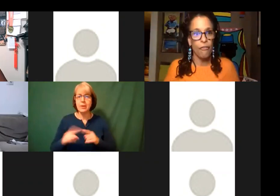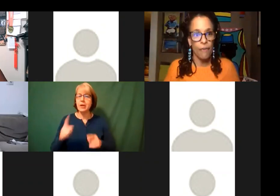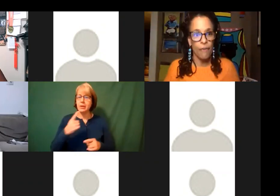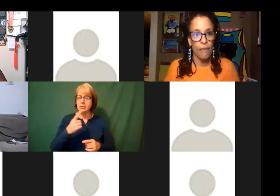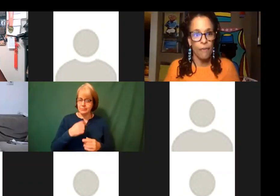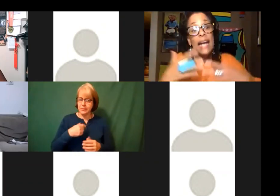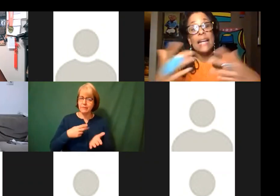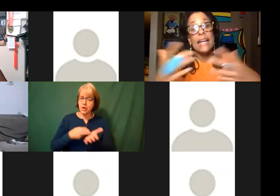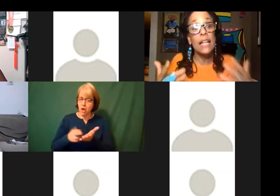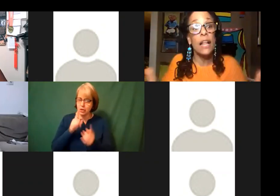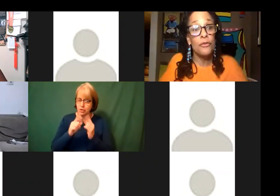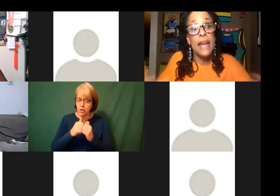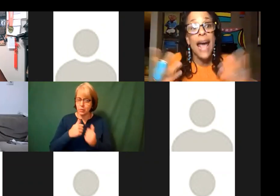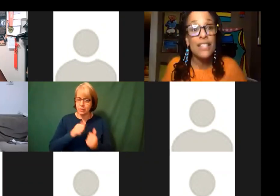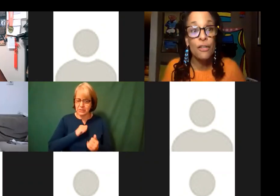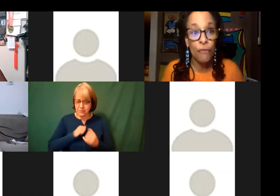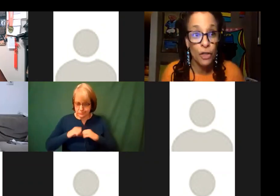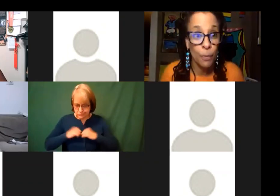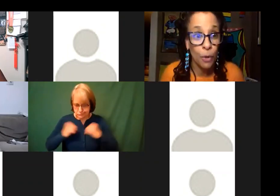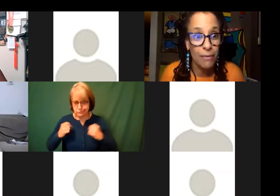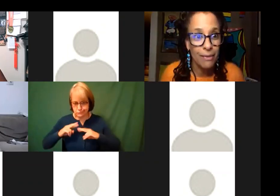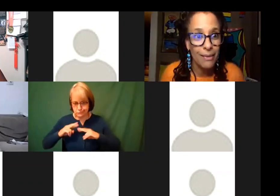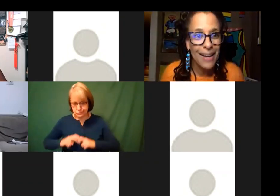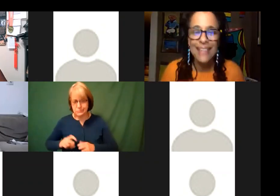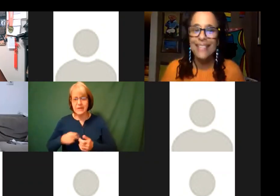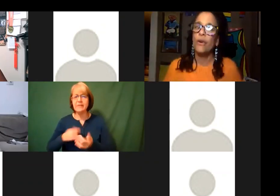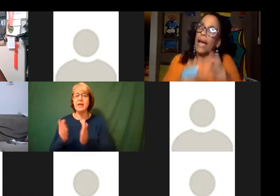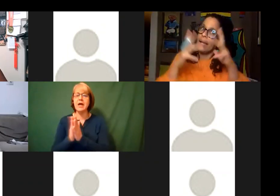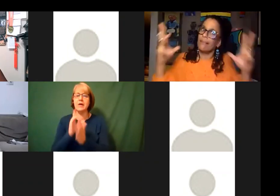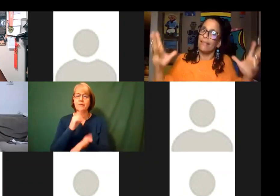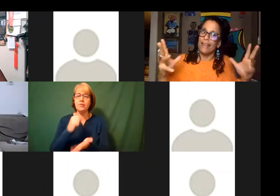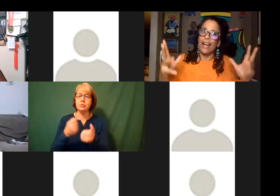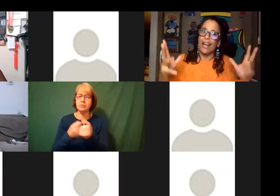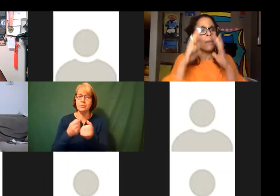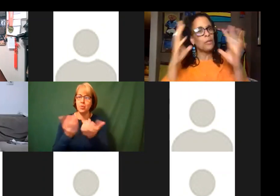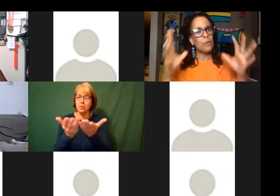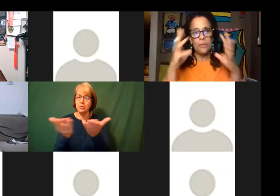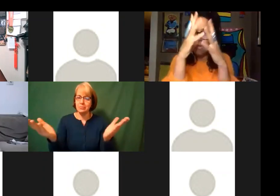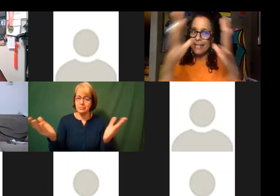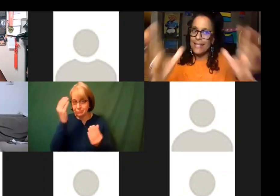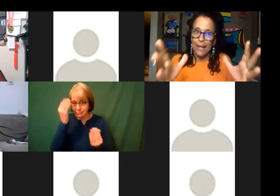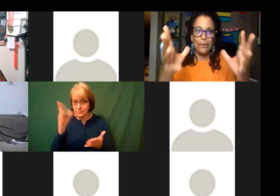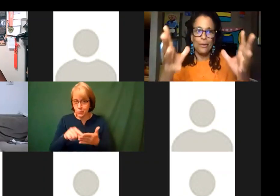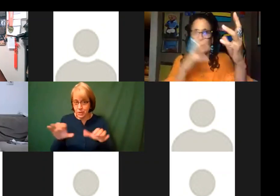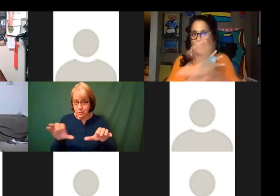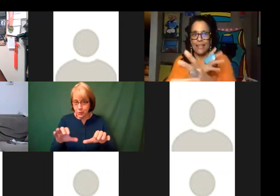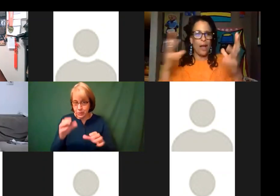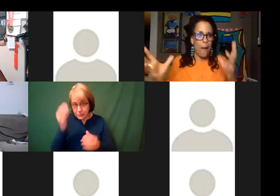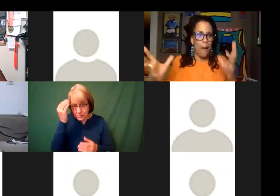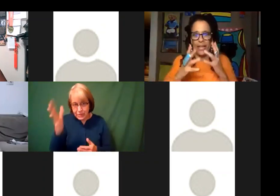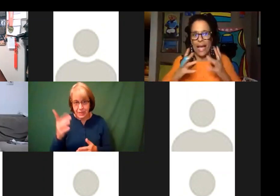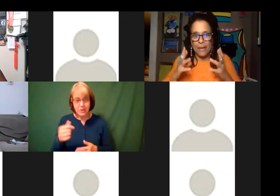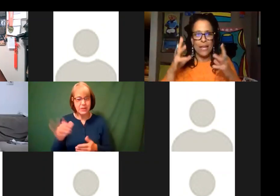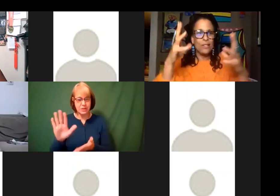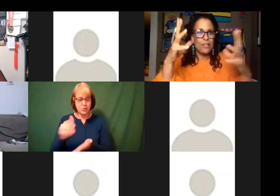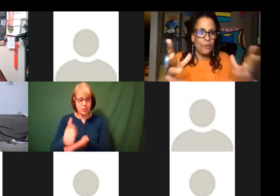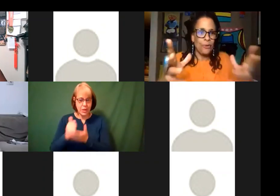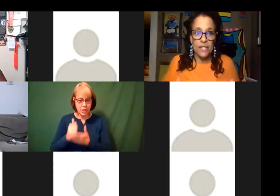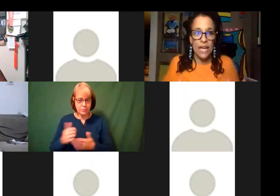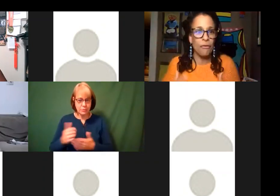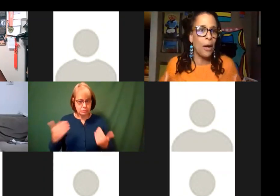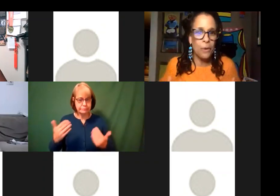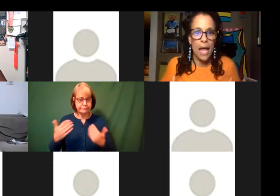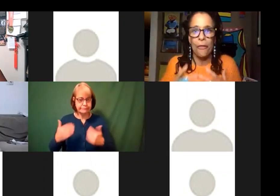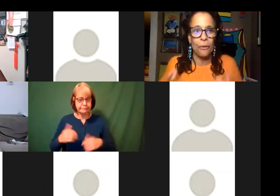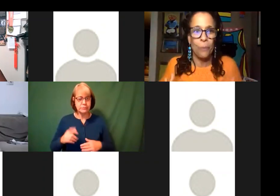myself. And then I could tell others and ask for support. I say, okay, here's what I'm doing. So I need to tell you. So I need your help to get me to do this